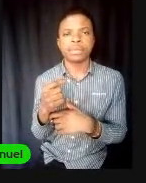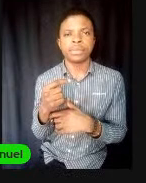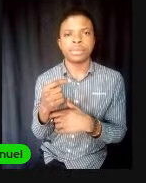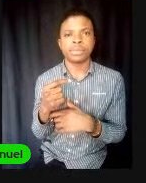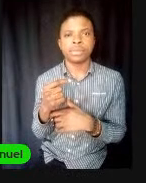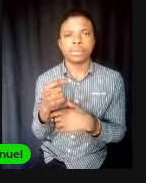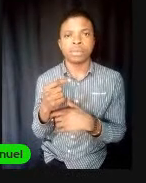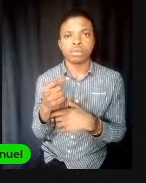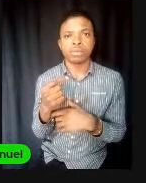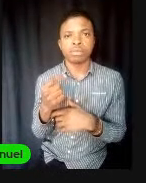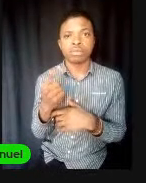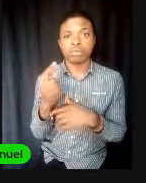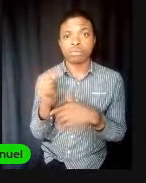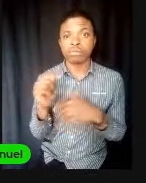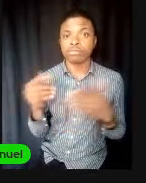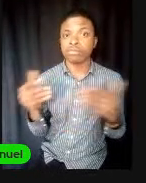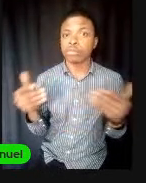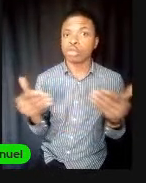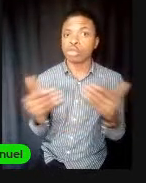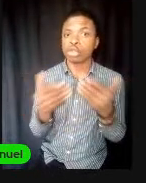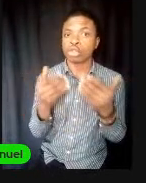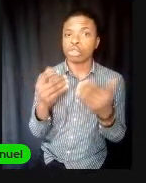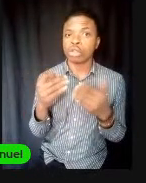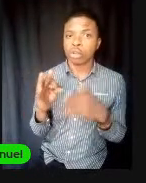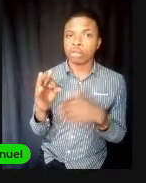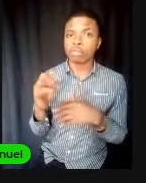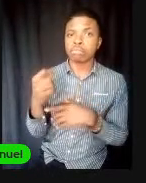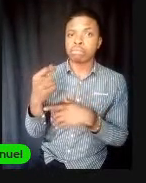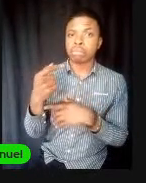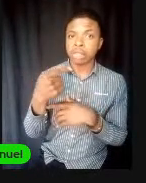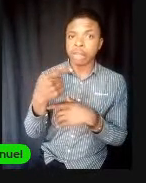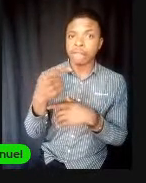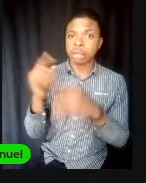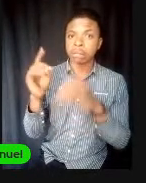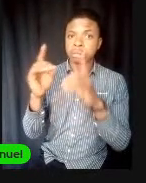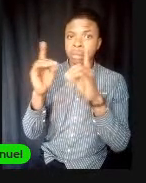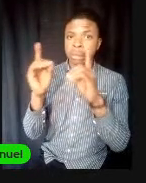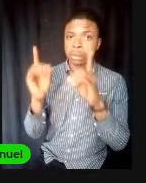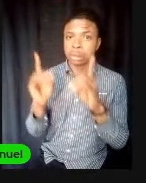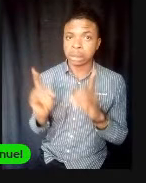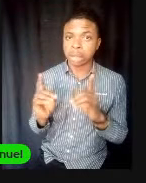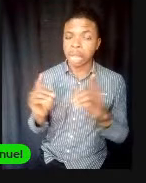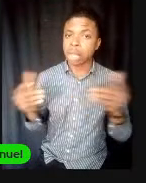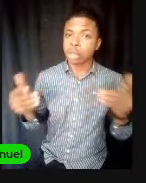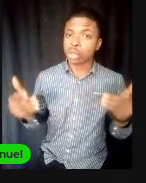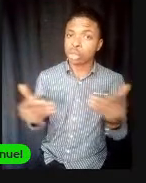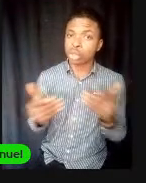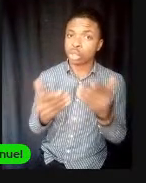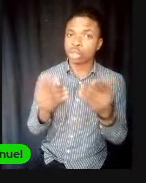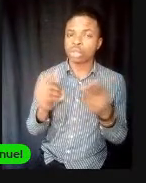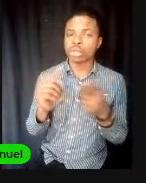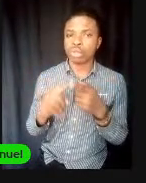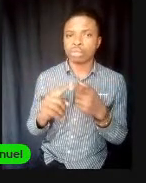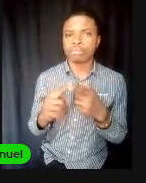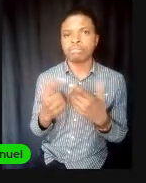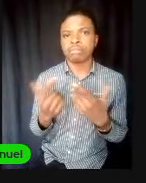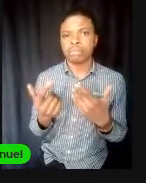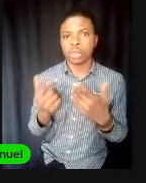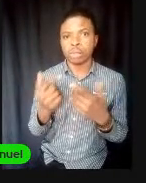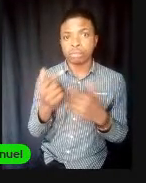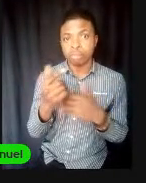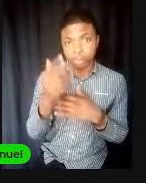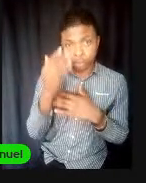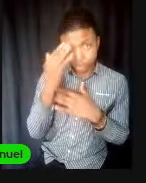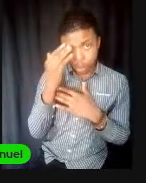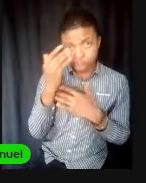The introductory aspect of graphic design. So, introduction to design. So, and I believe you know what a picture is,